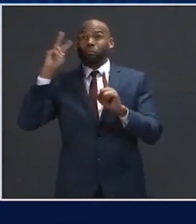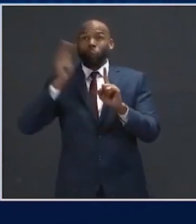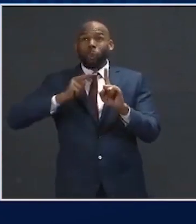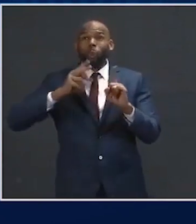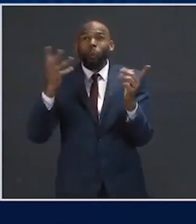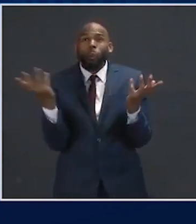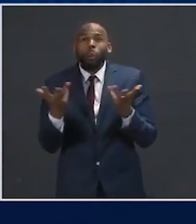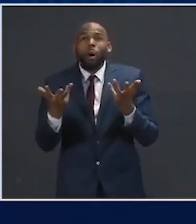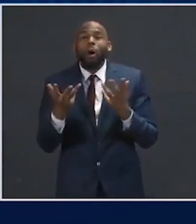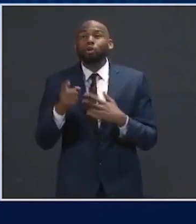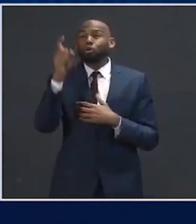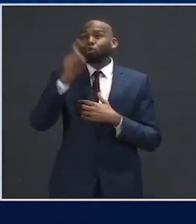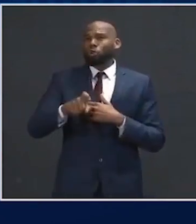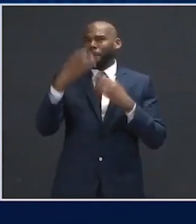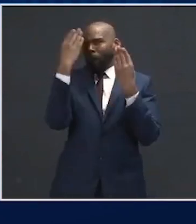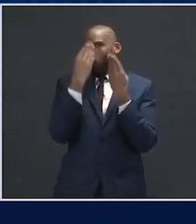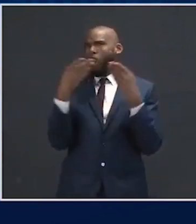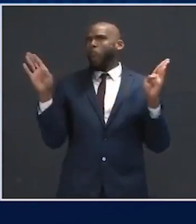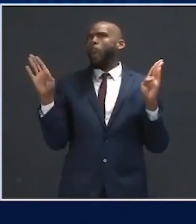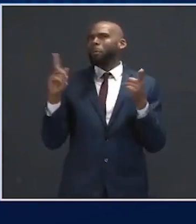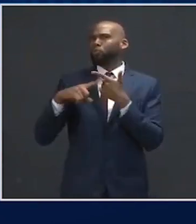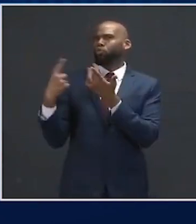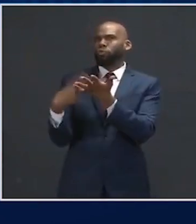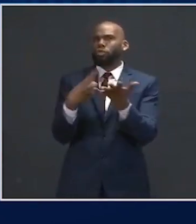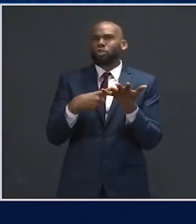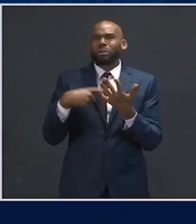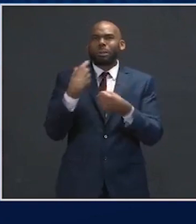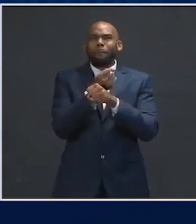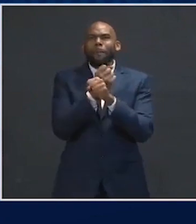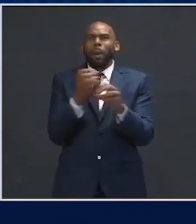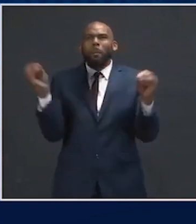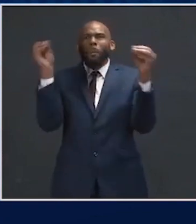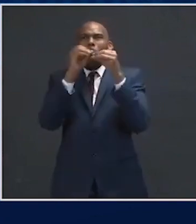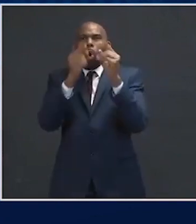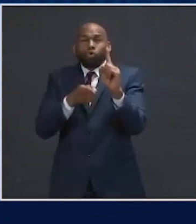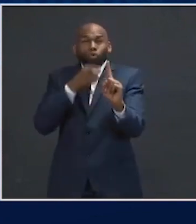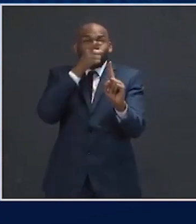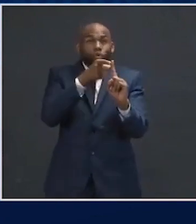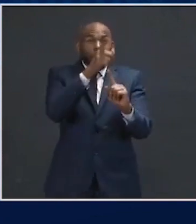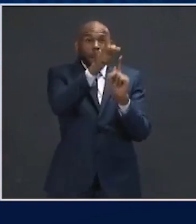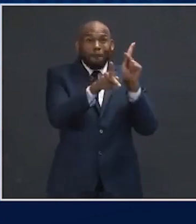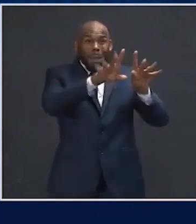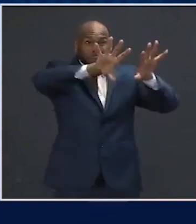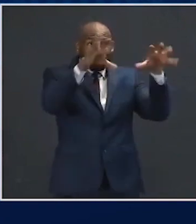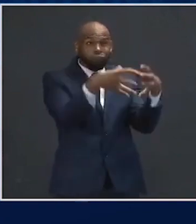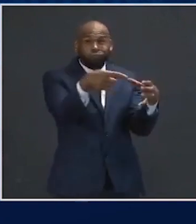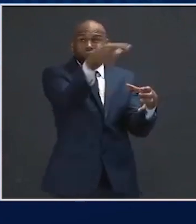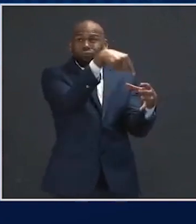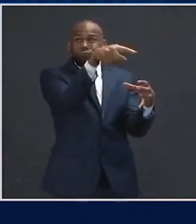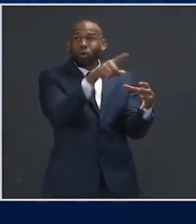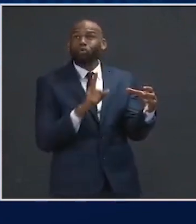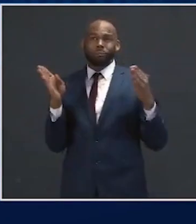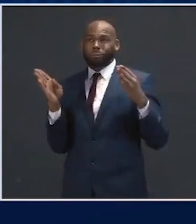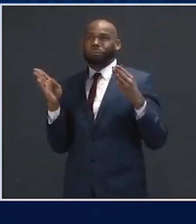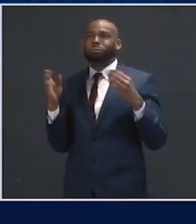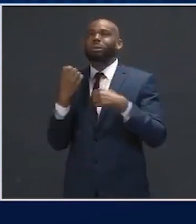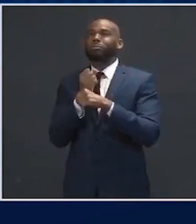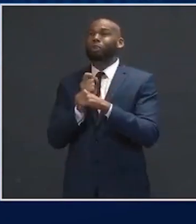should be, he's open to the discussion about making them more targeted and ensuring that people who need relief the most receive the